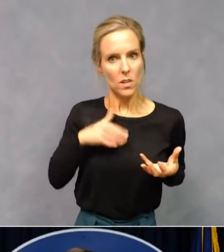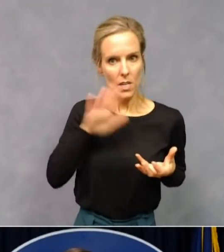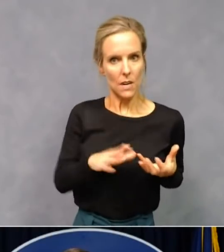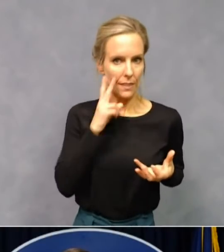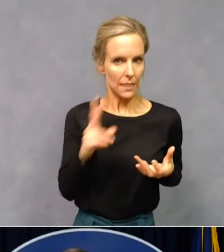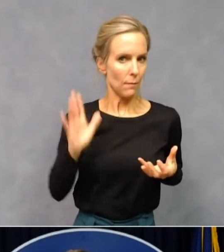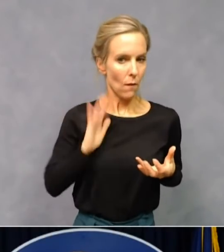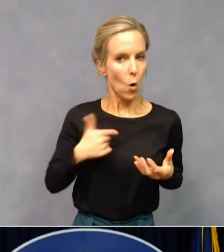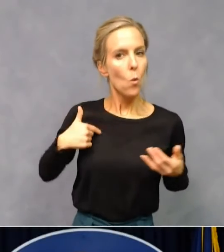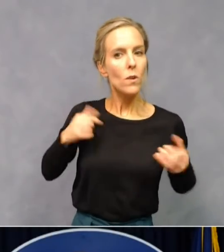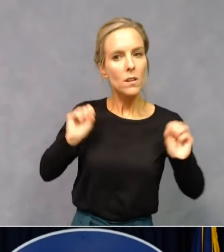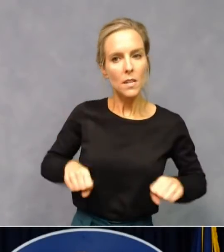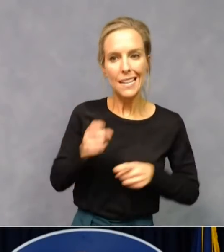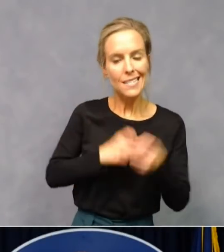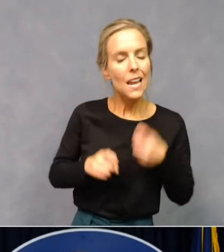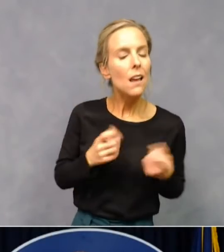So,